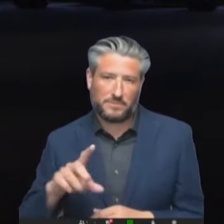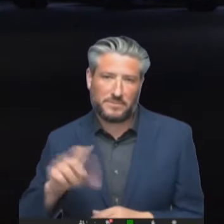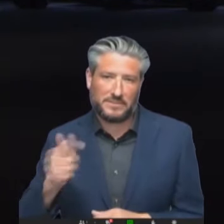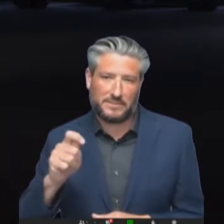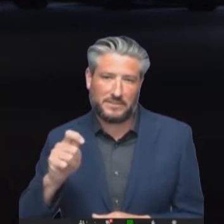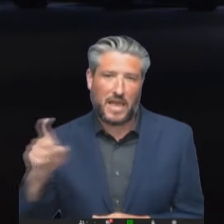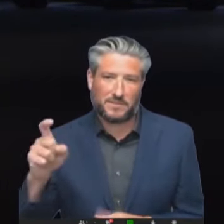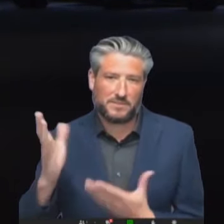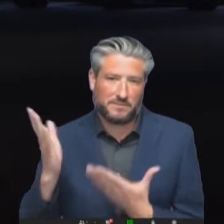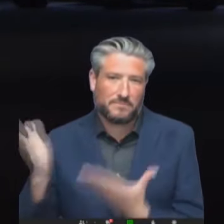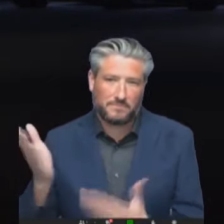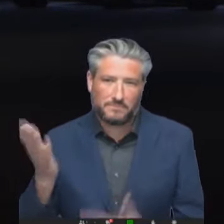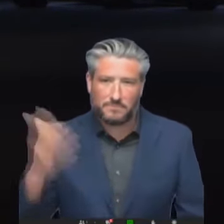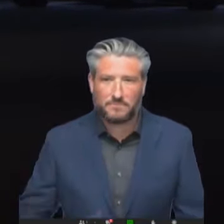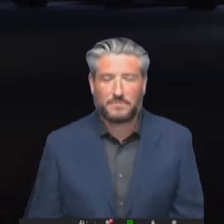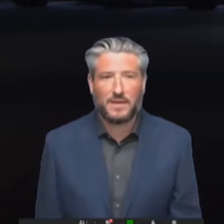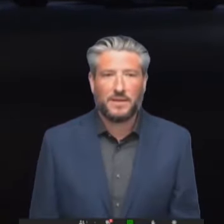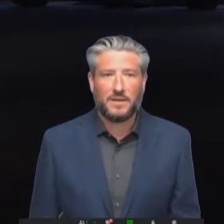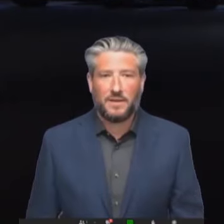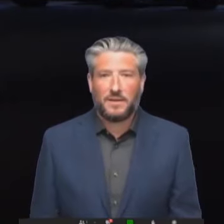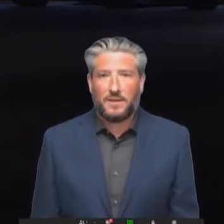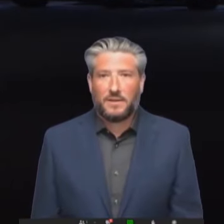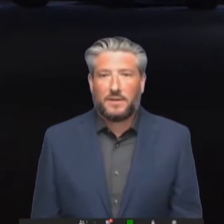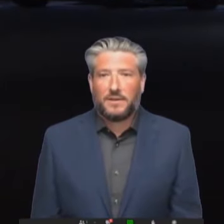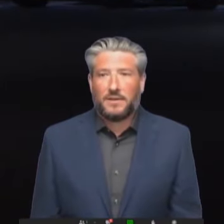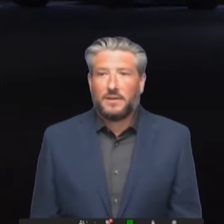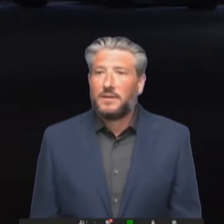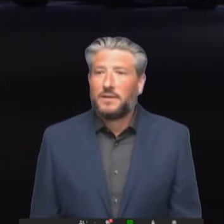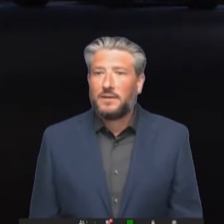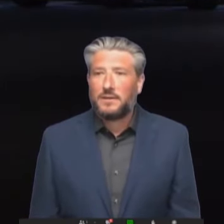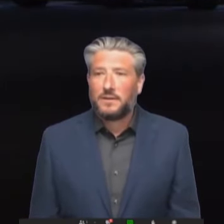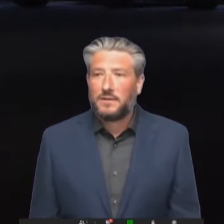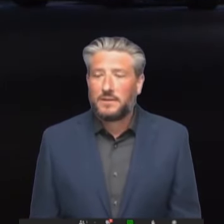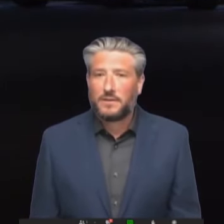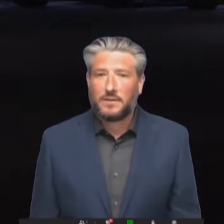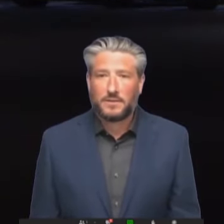to minus 8 billion euros compared to plus 19 million euros in